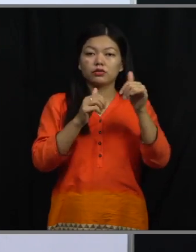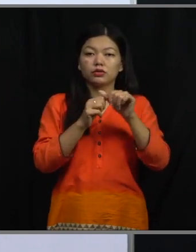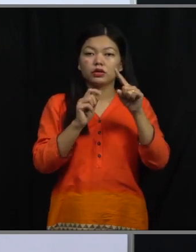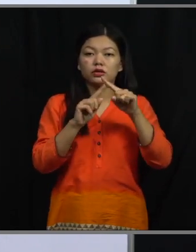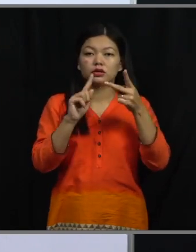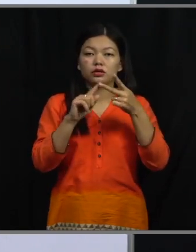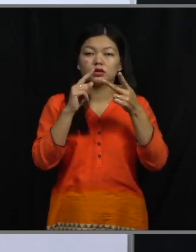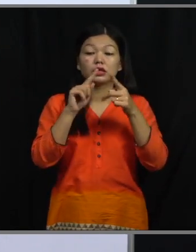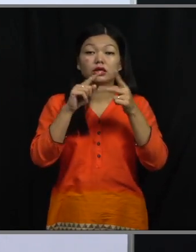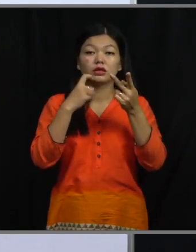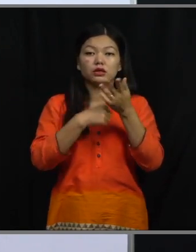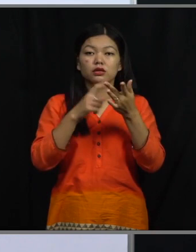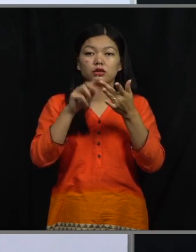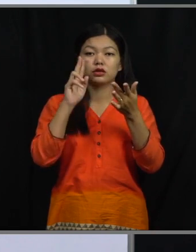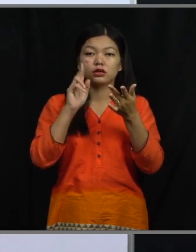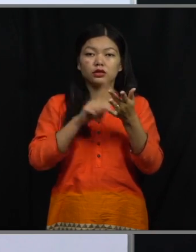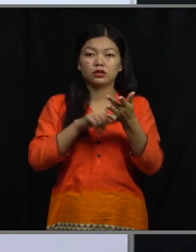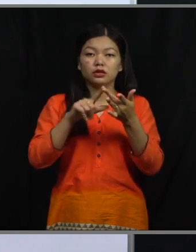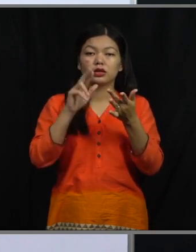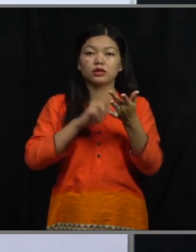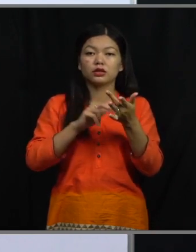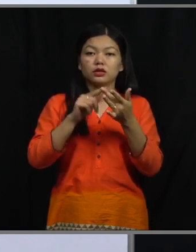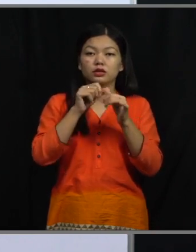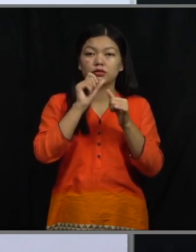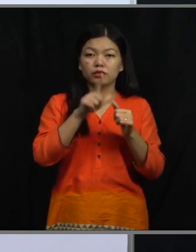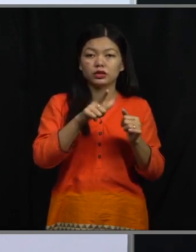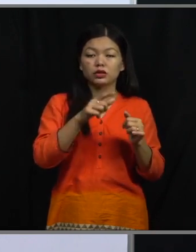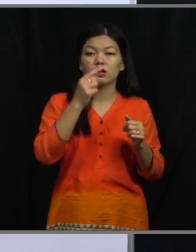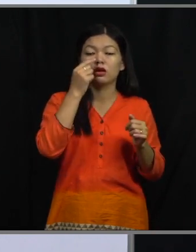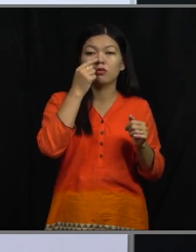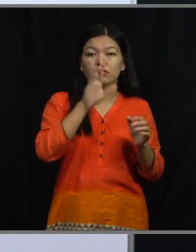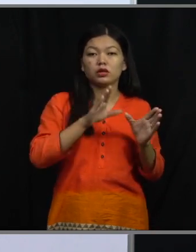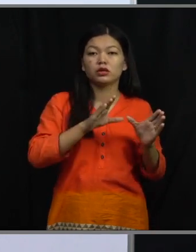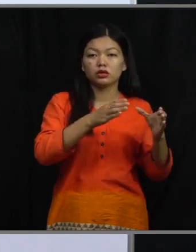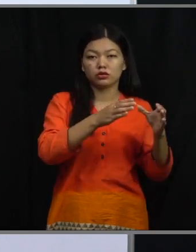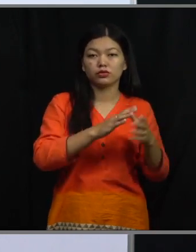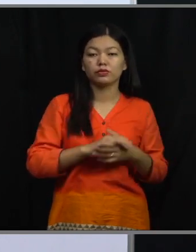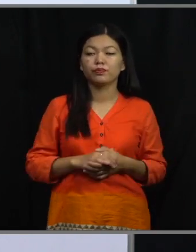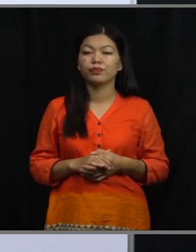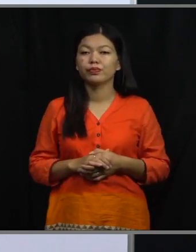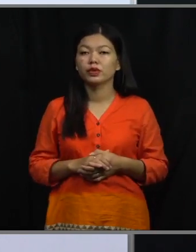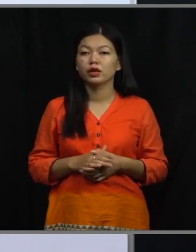this double, due, or even bilineal system? Here, it means that,